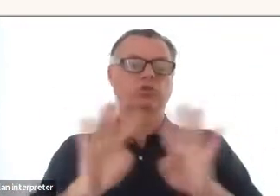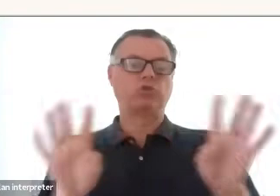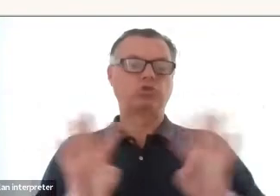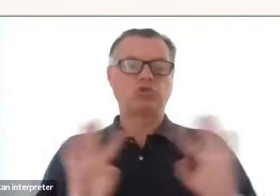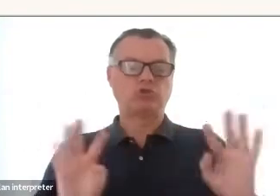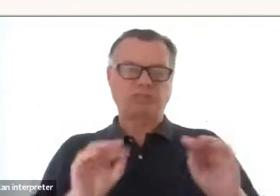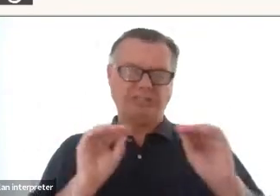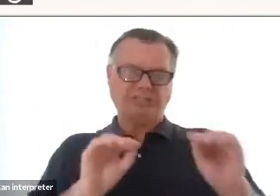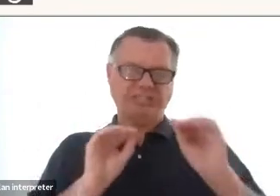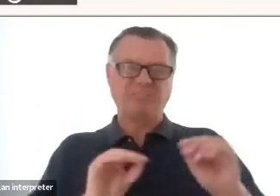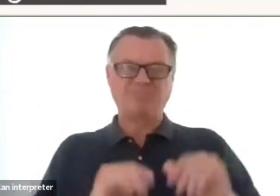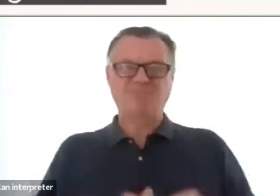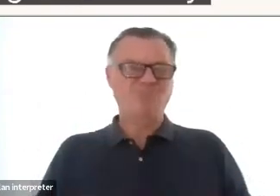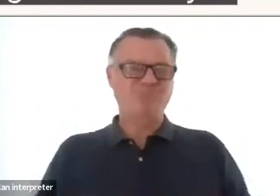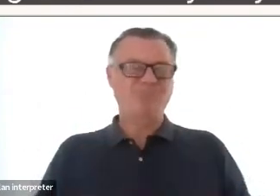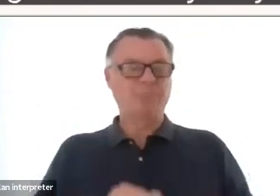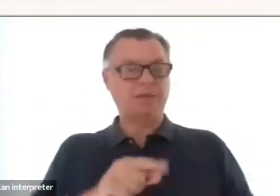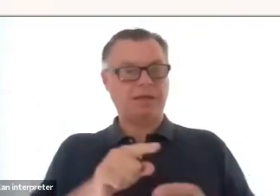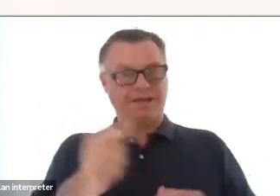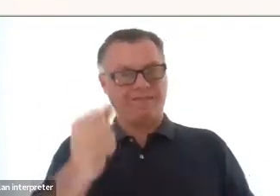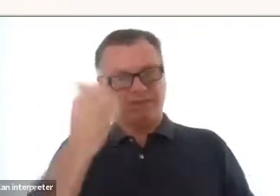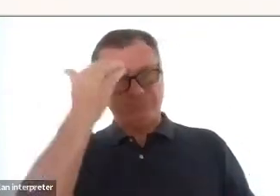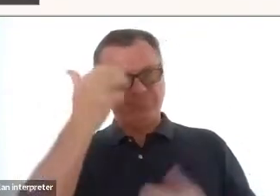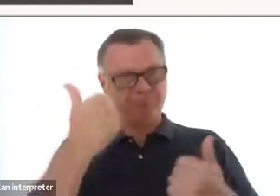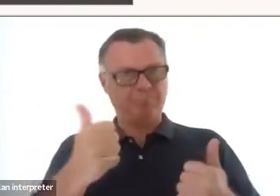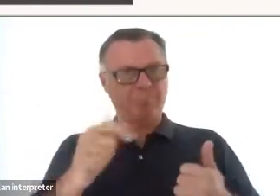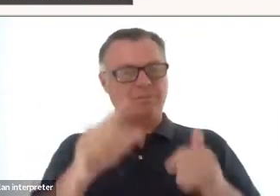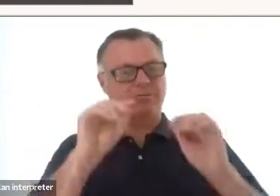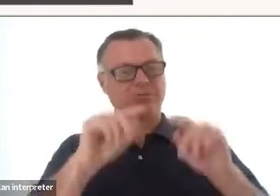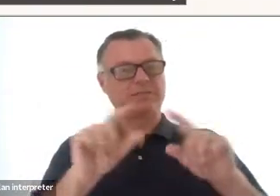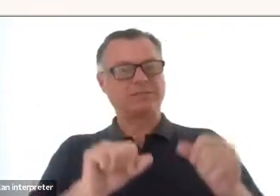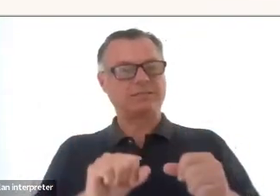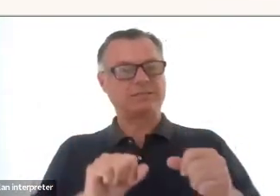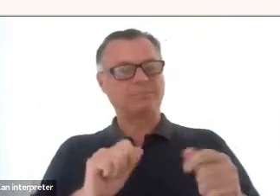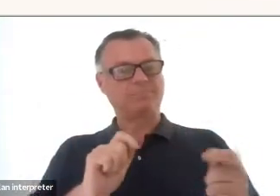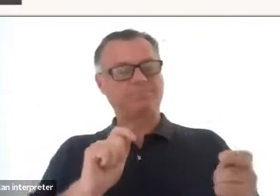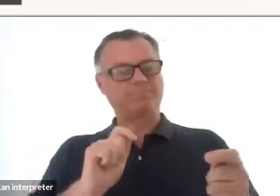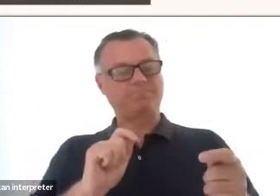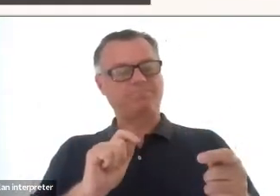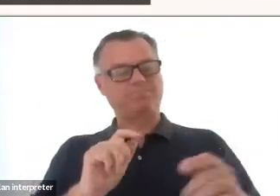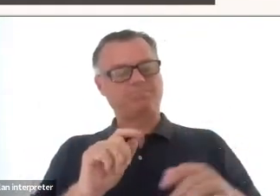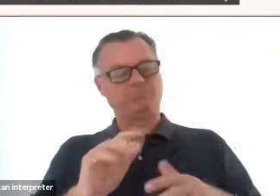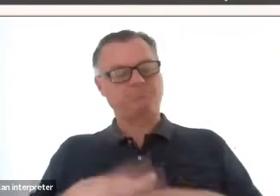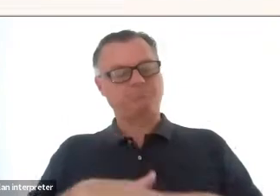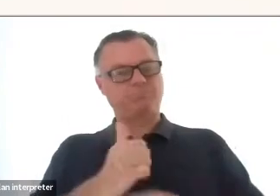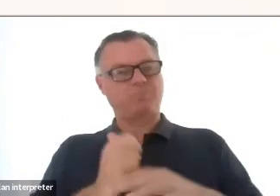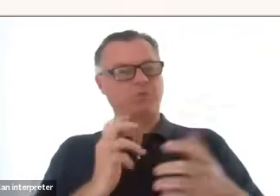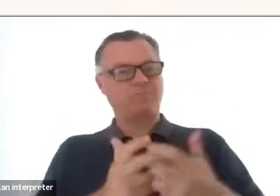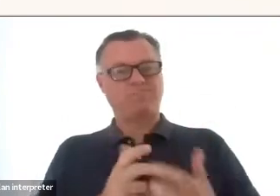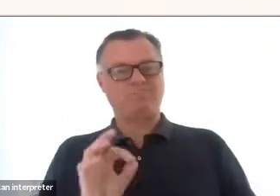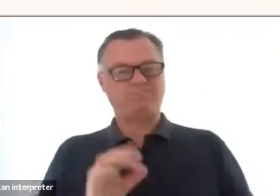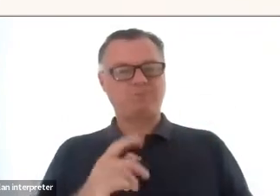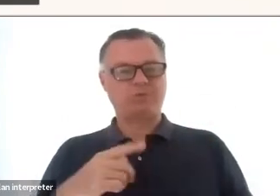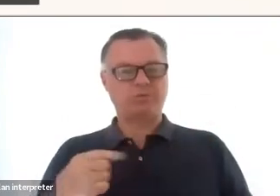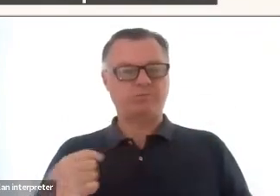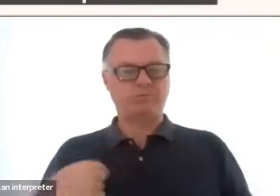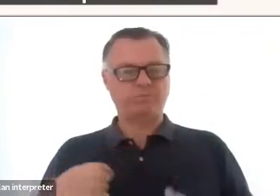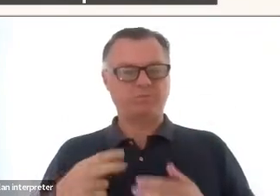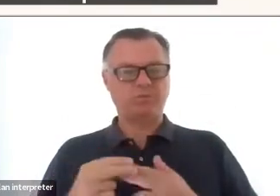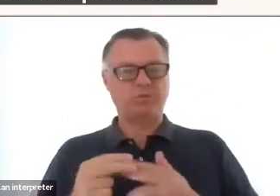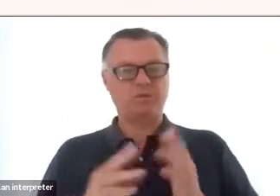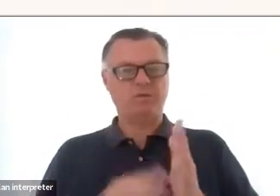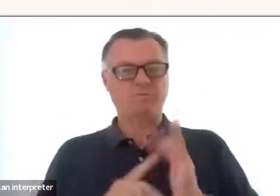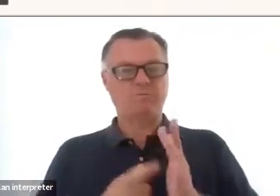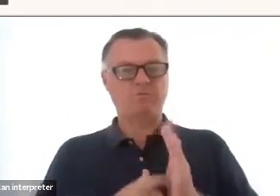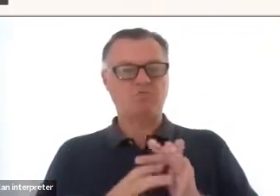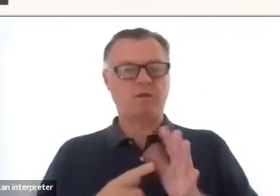Brilliant, capable kids being let down by a system that wasn't built for them. So Severin, his wife Miranda, and I, we built RiseBright, an